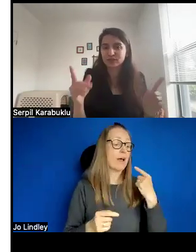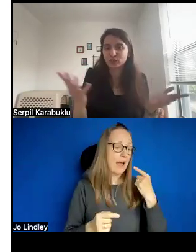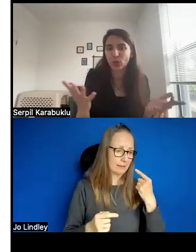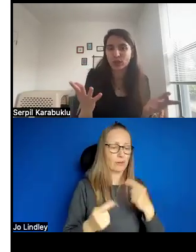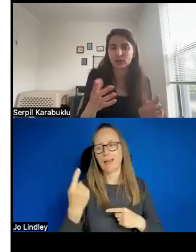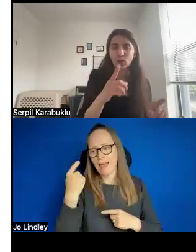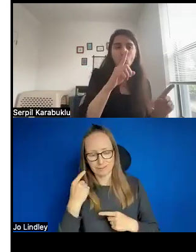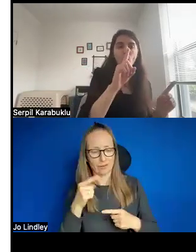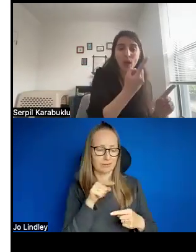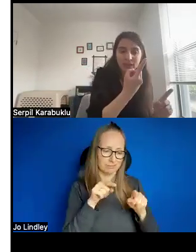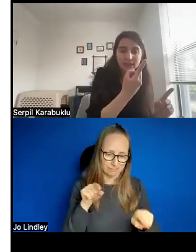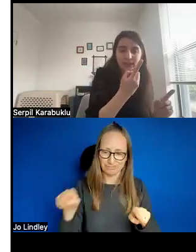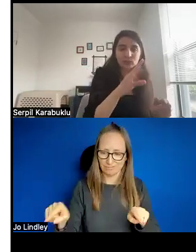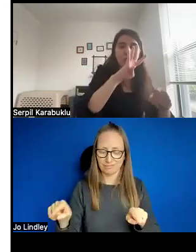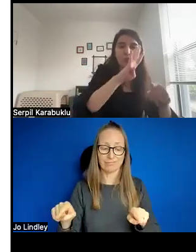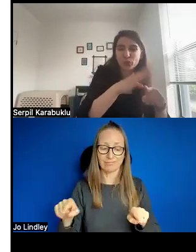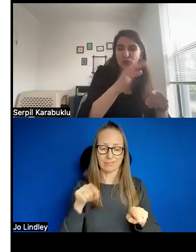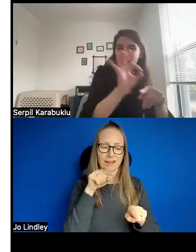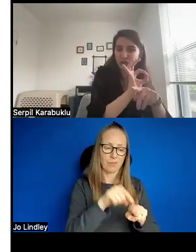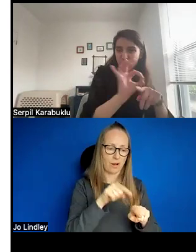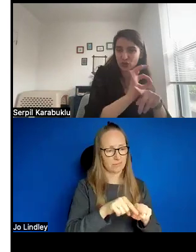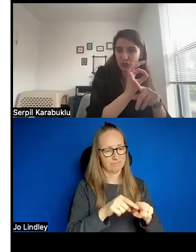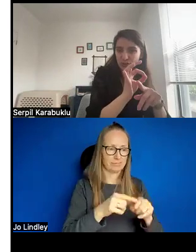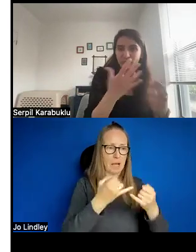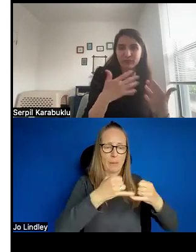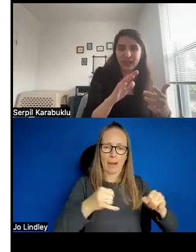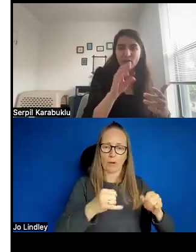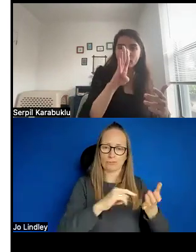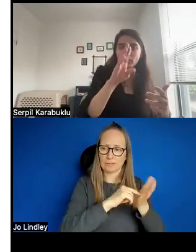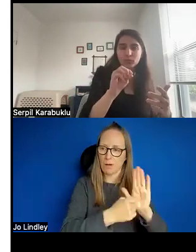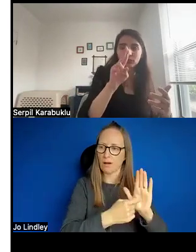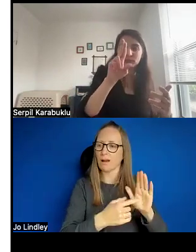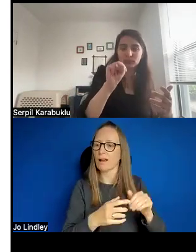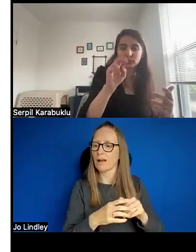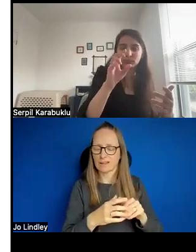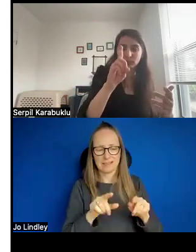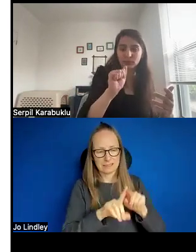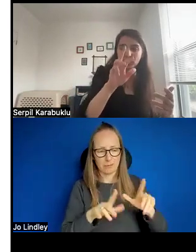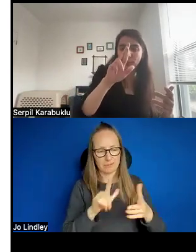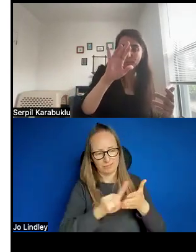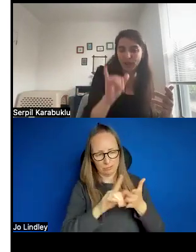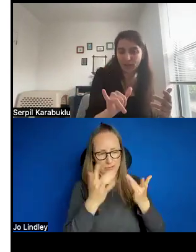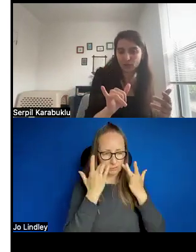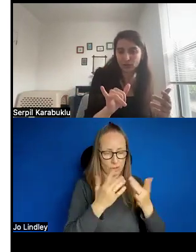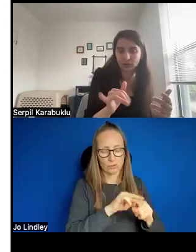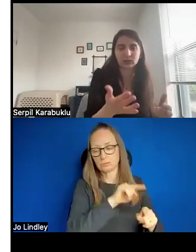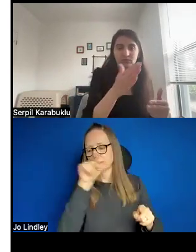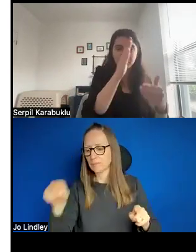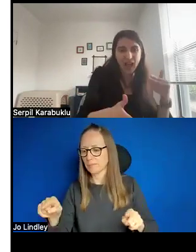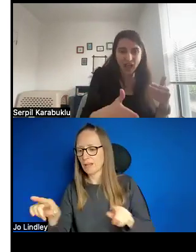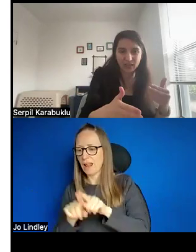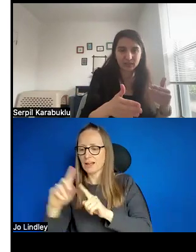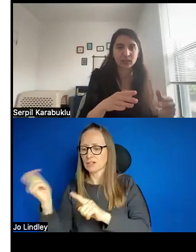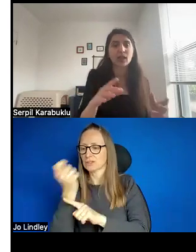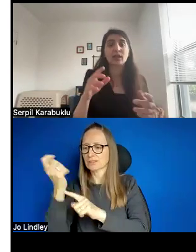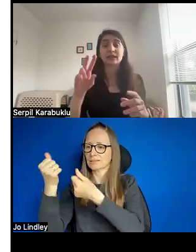two different functions. One is like boundary marker, as discussed in literature before. The other one is like success, which